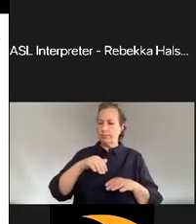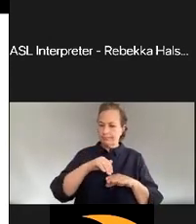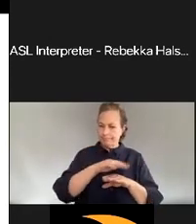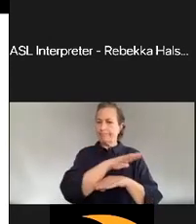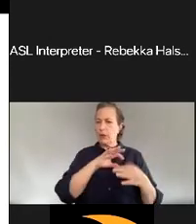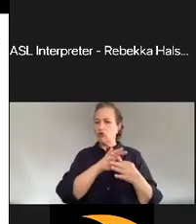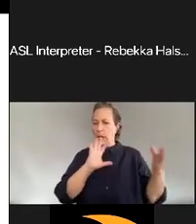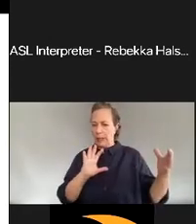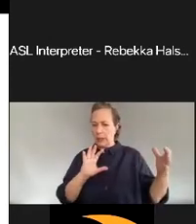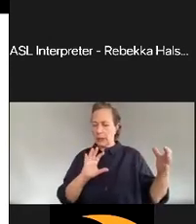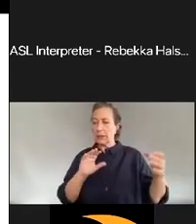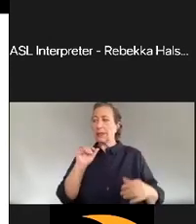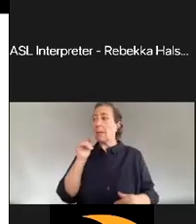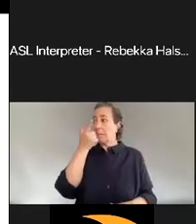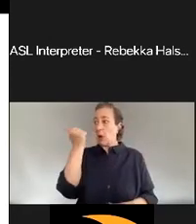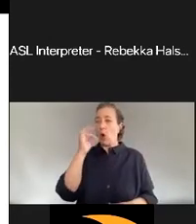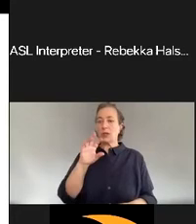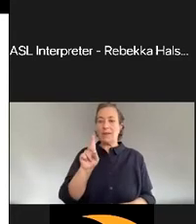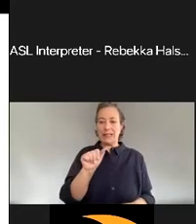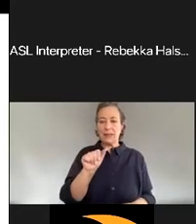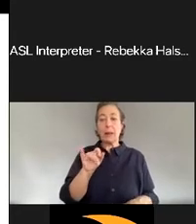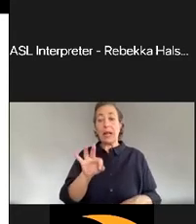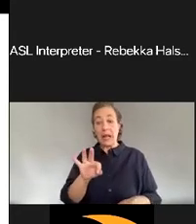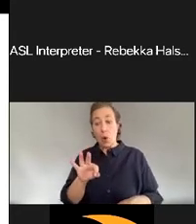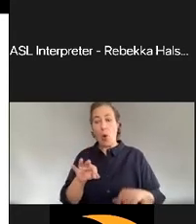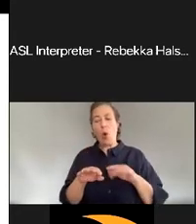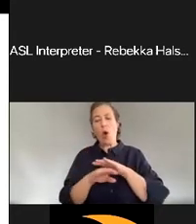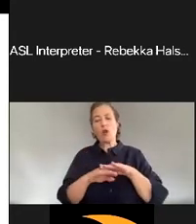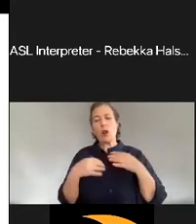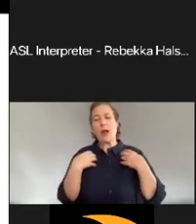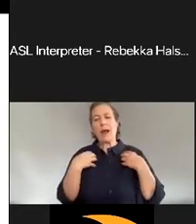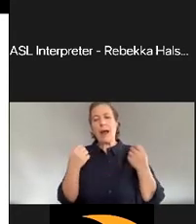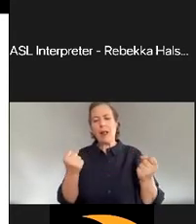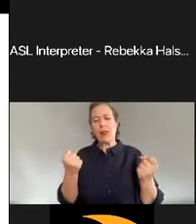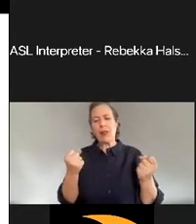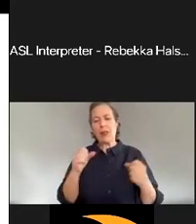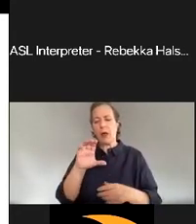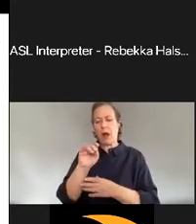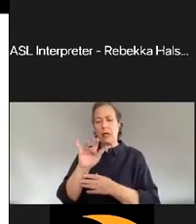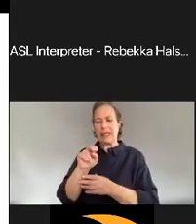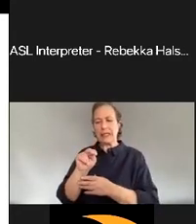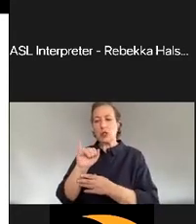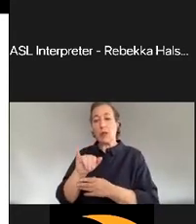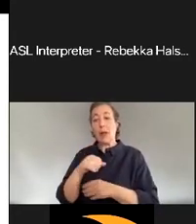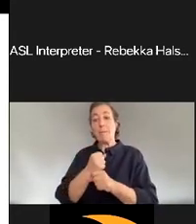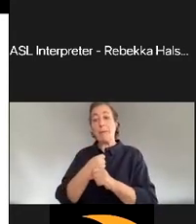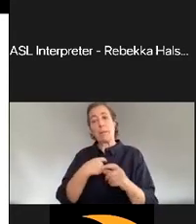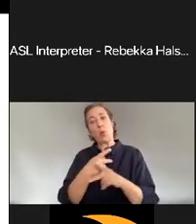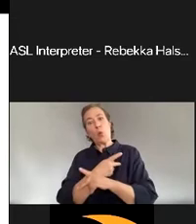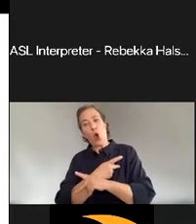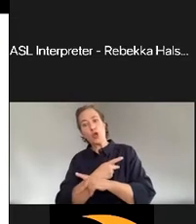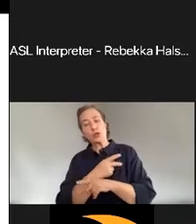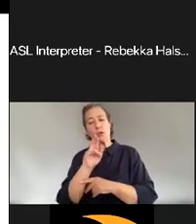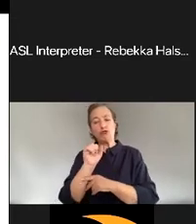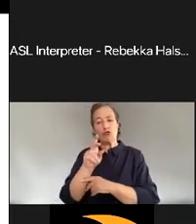had a disability or an underlying health condition that would put them at risk of COVID or more serious